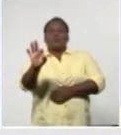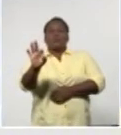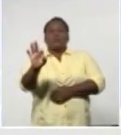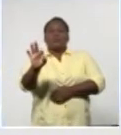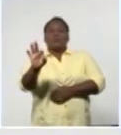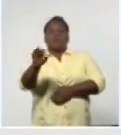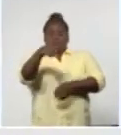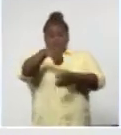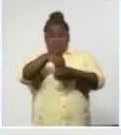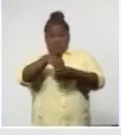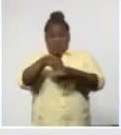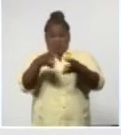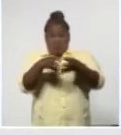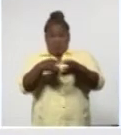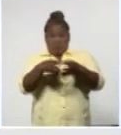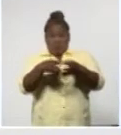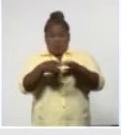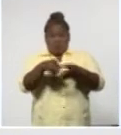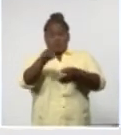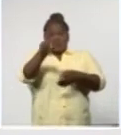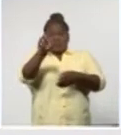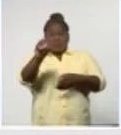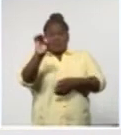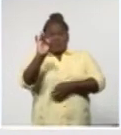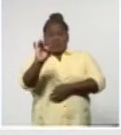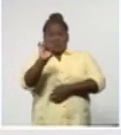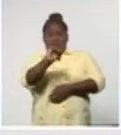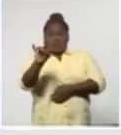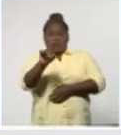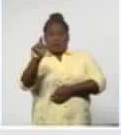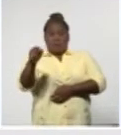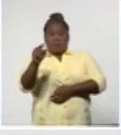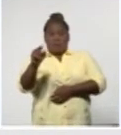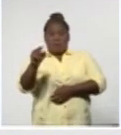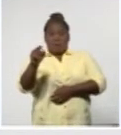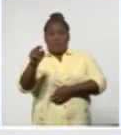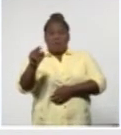108 remain active.